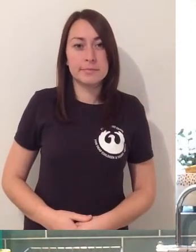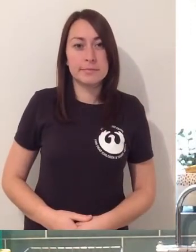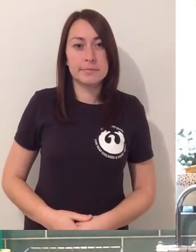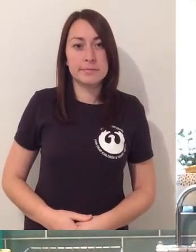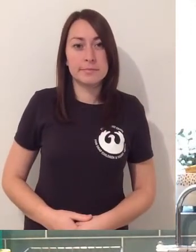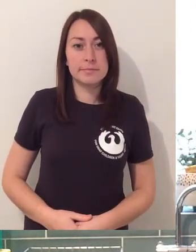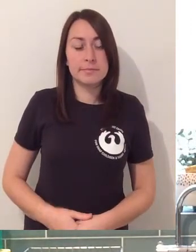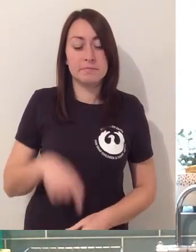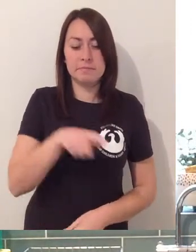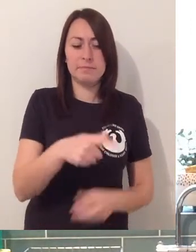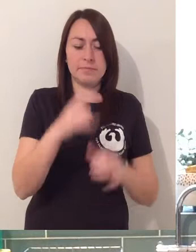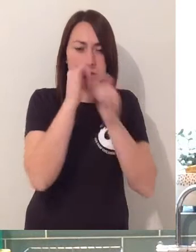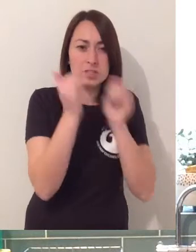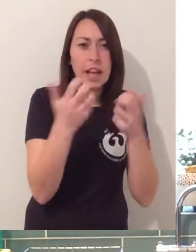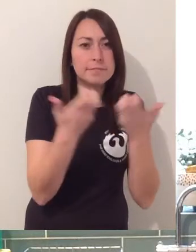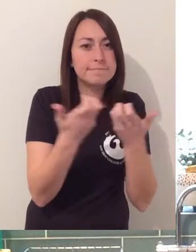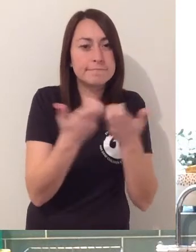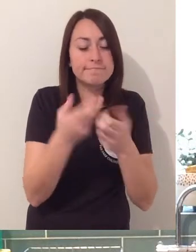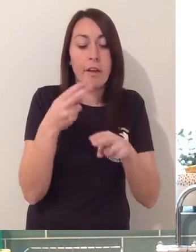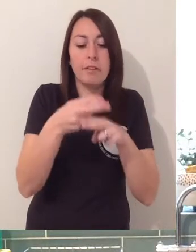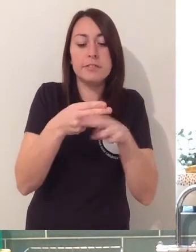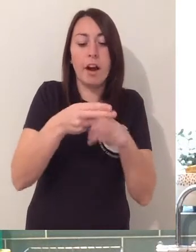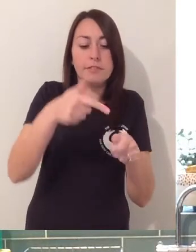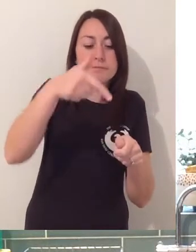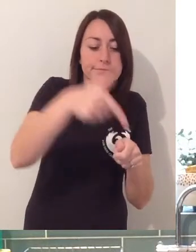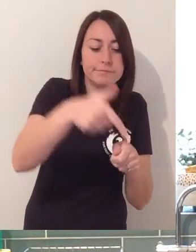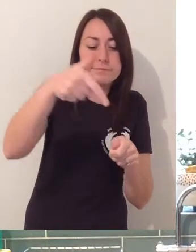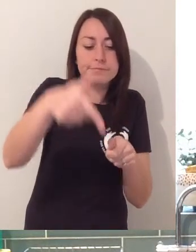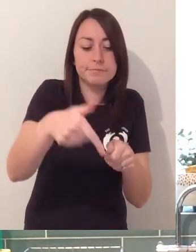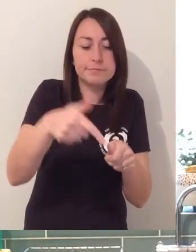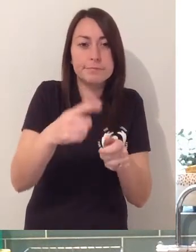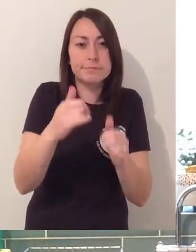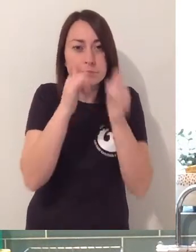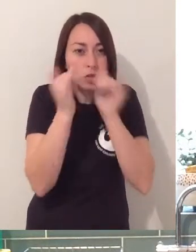Do that just by putting a knife just into them just to see if they're soft.